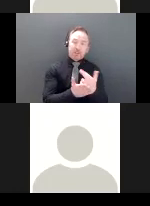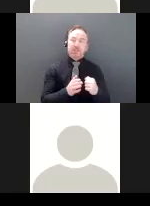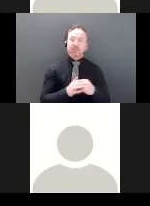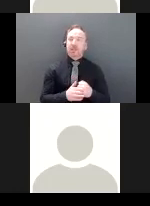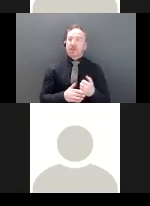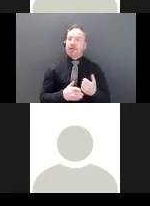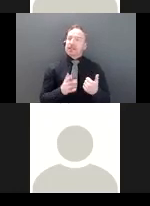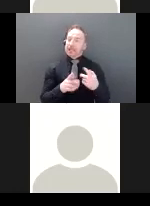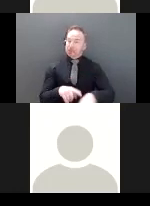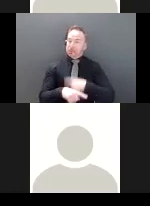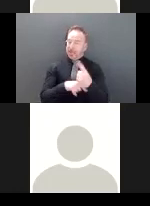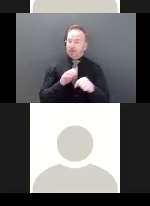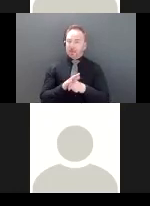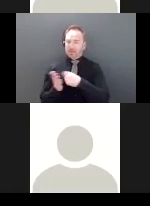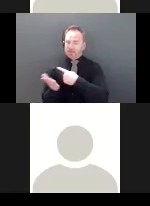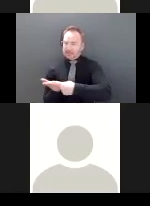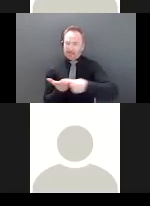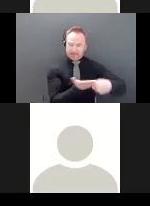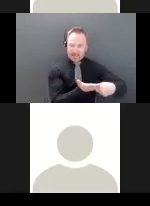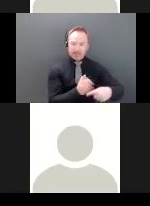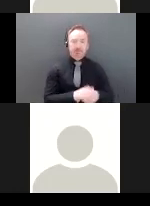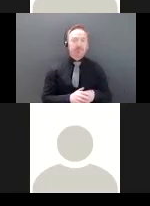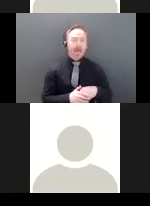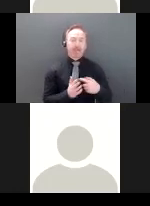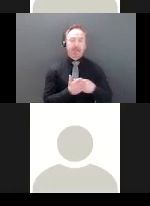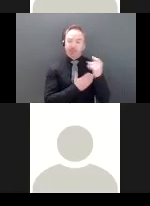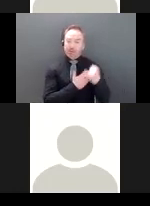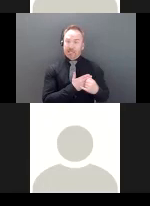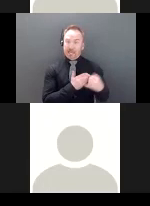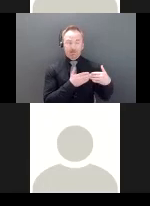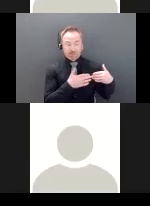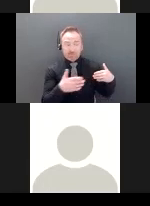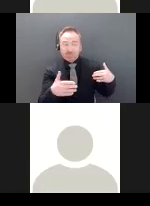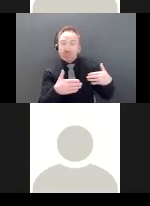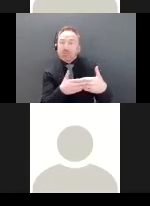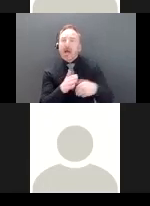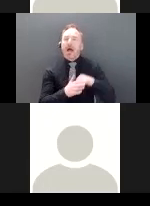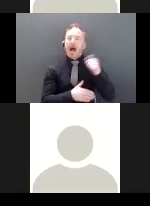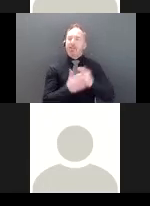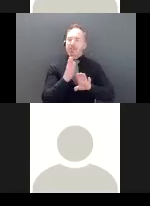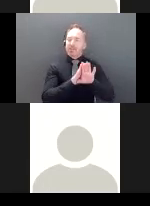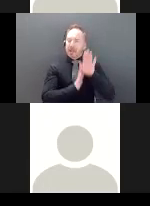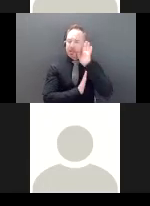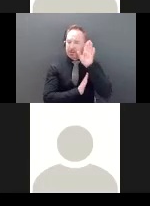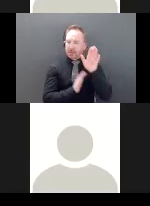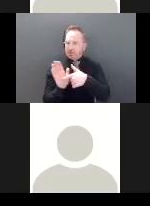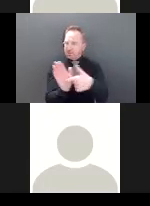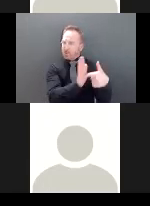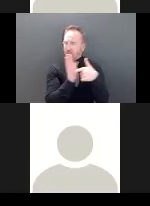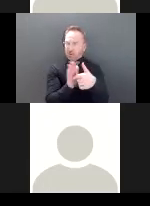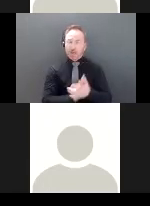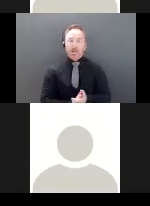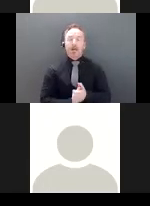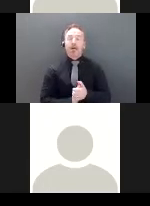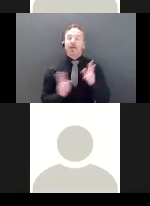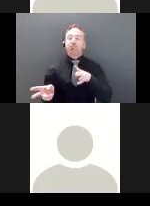of those today, as well as others we've developed since the project. And they're on the website. So you can see that we have a